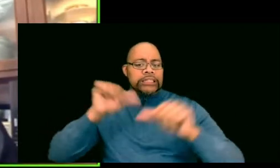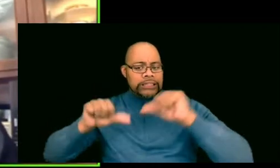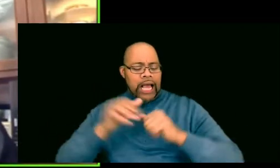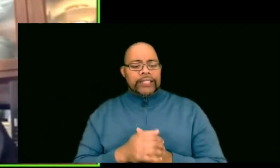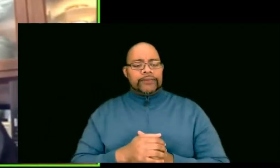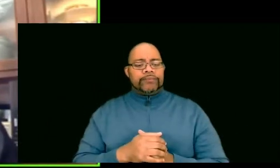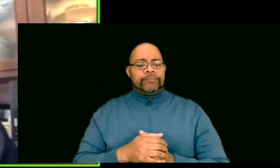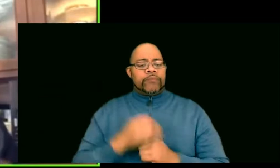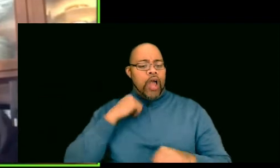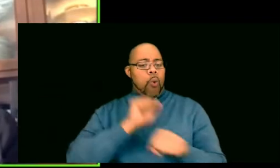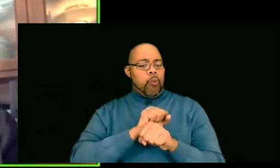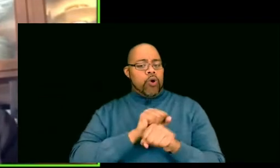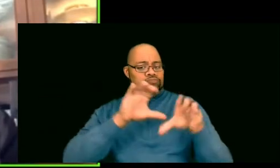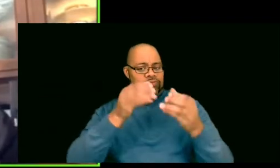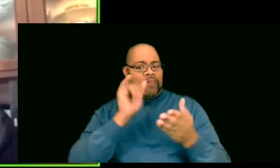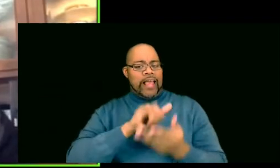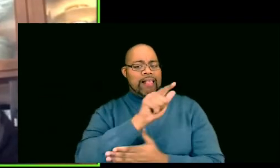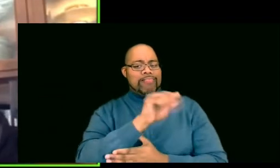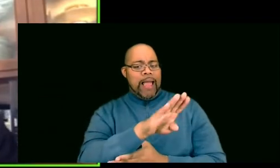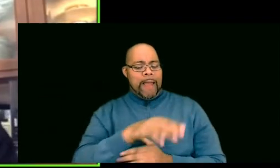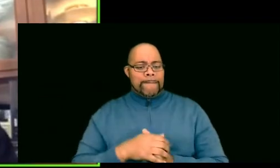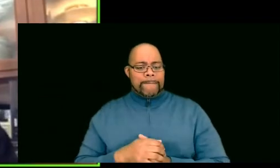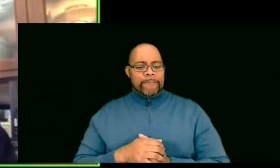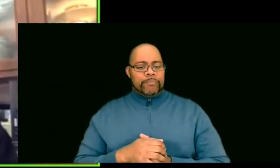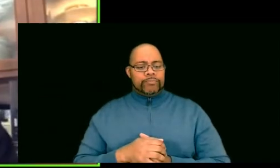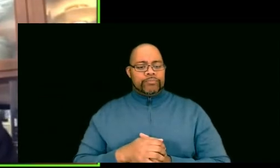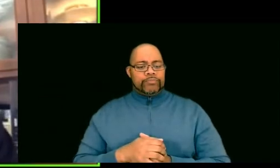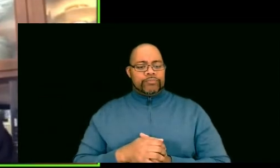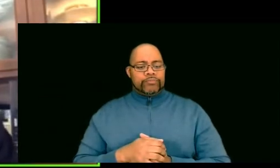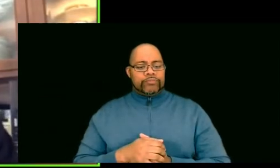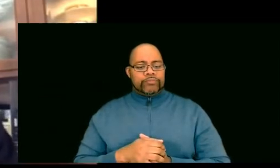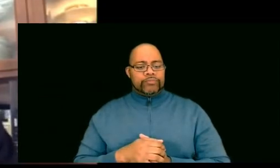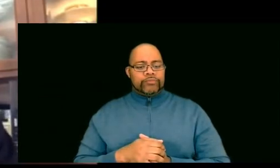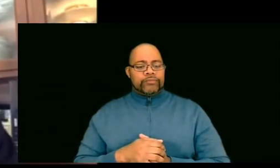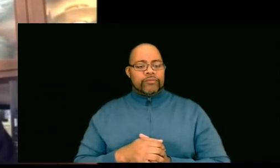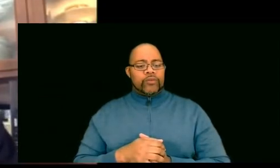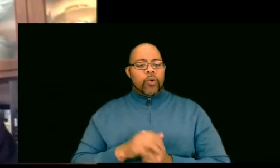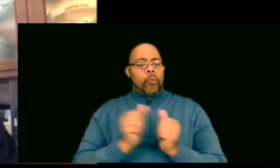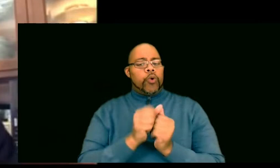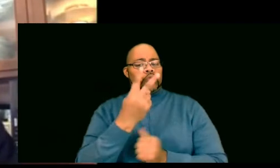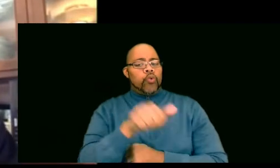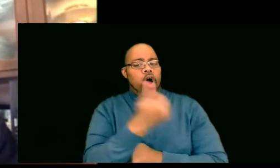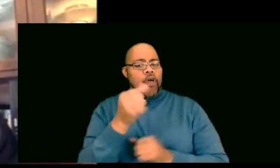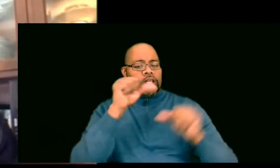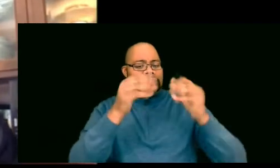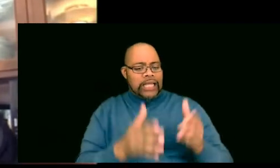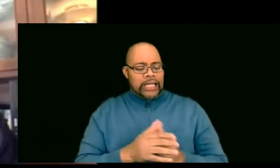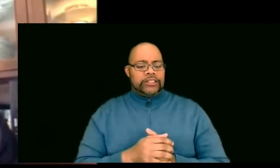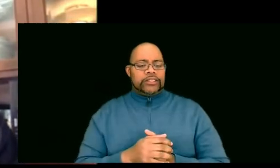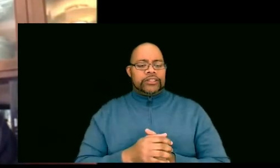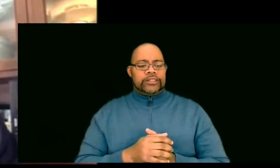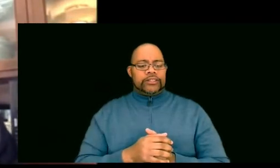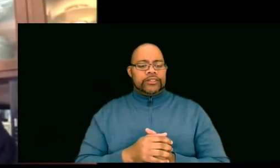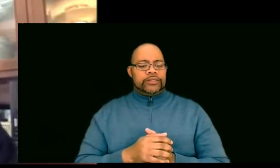So I worked in that particular laboratory with two scientists,